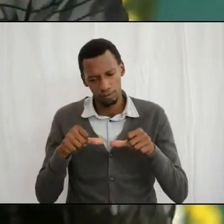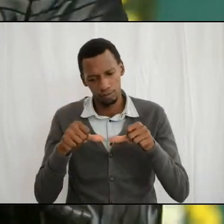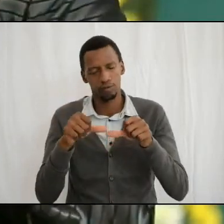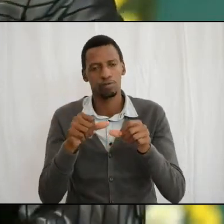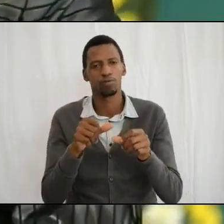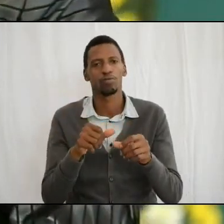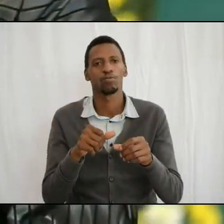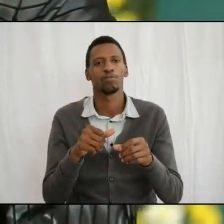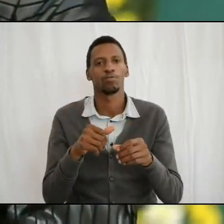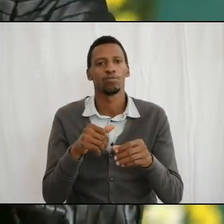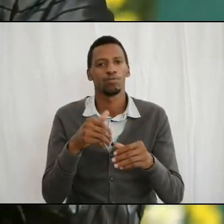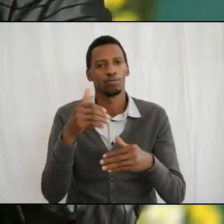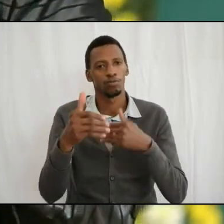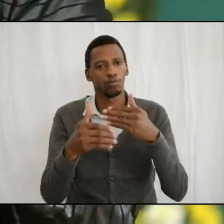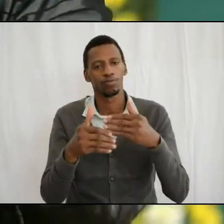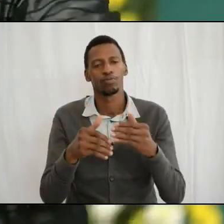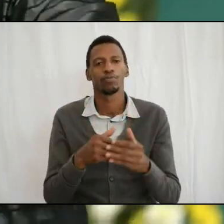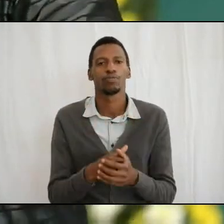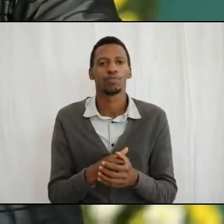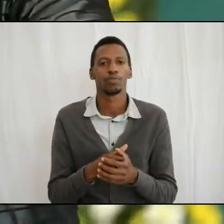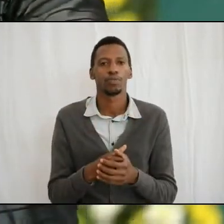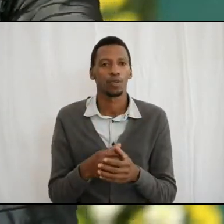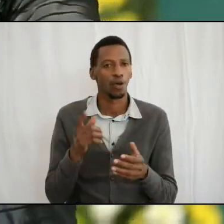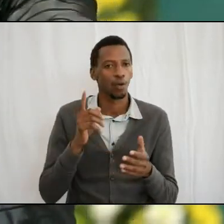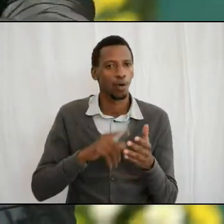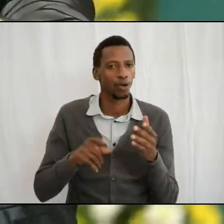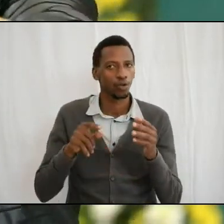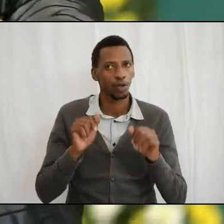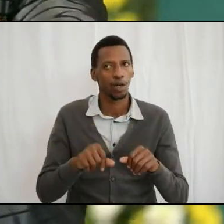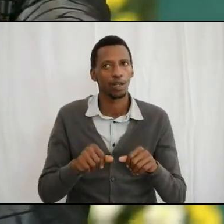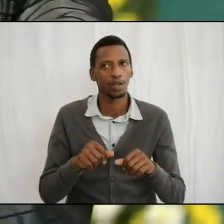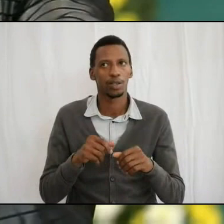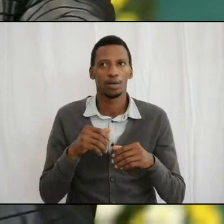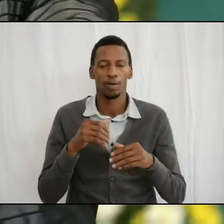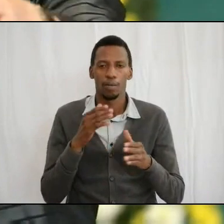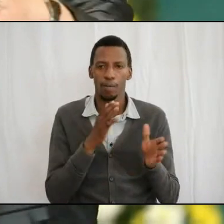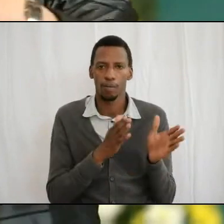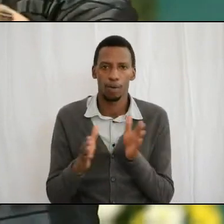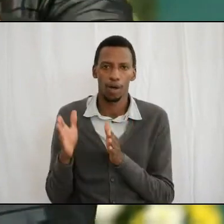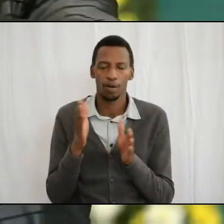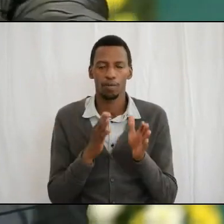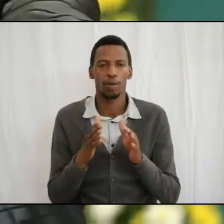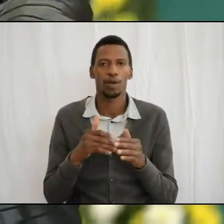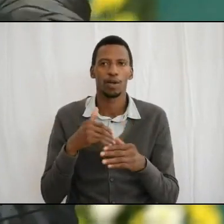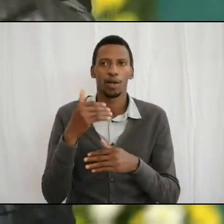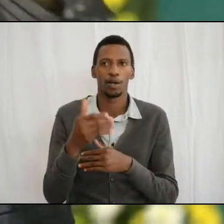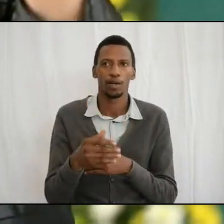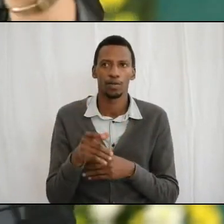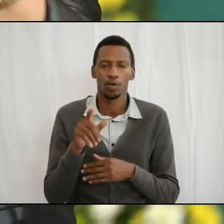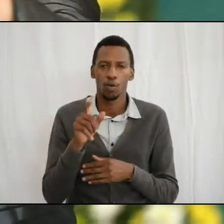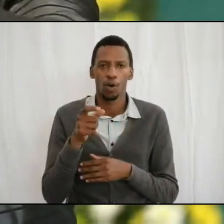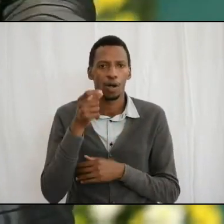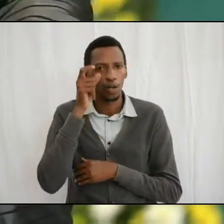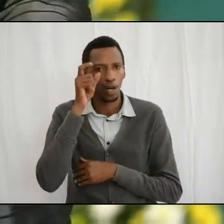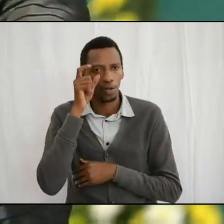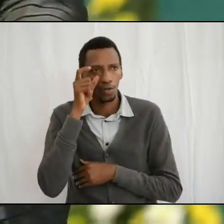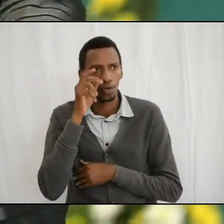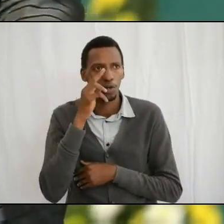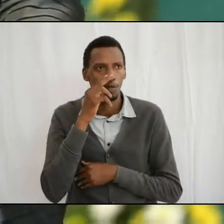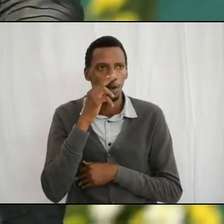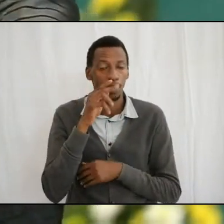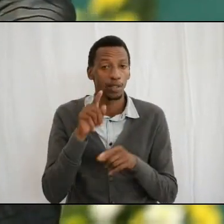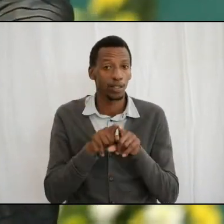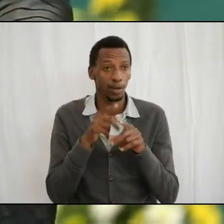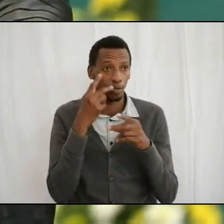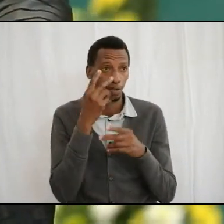keep planning ahead. This cartoon is funny because this couple, as you can see from